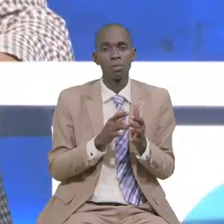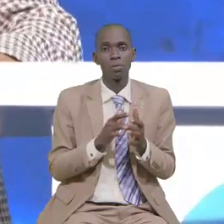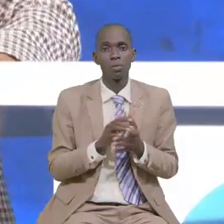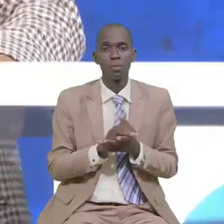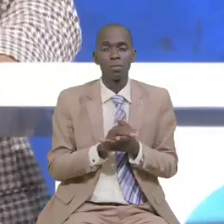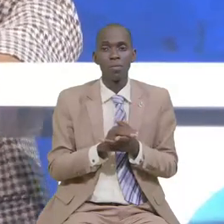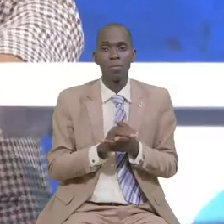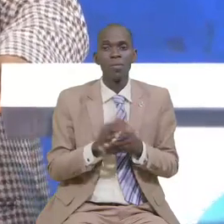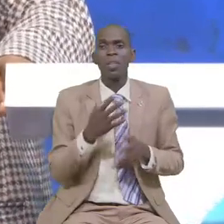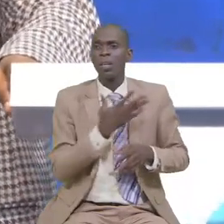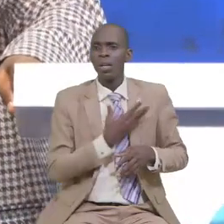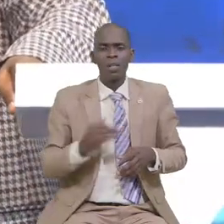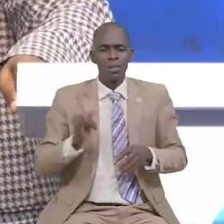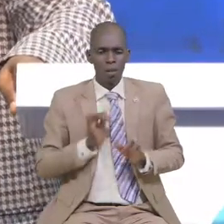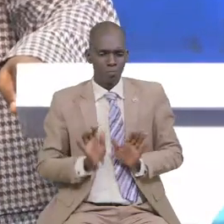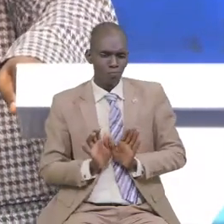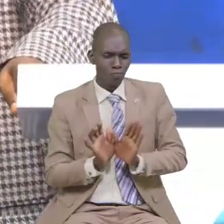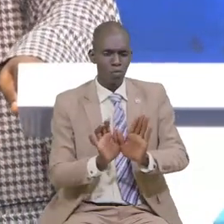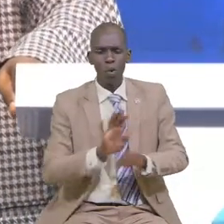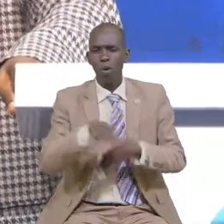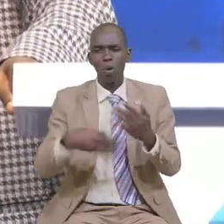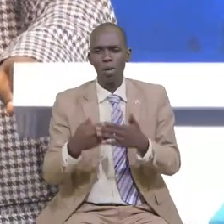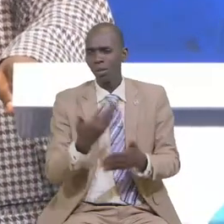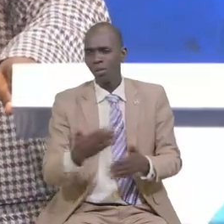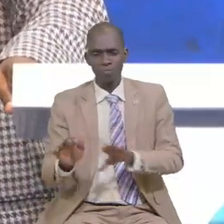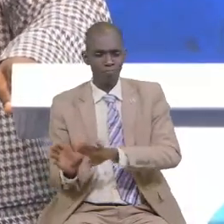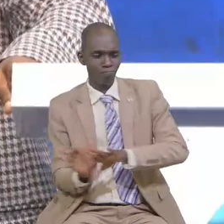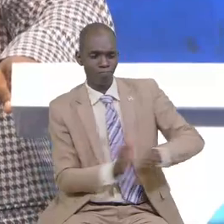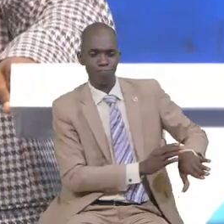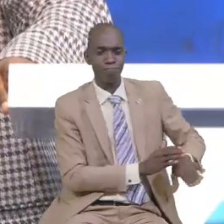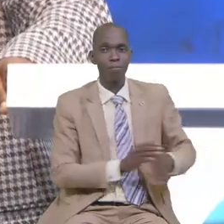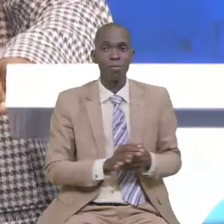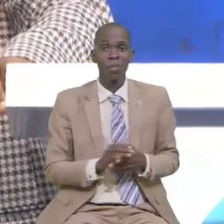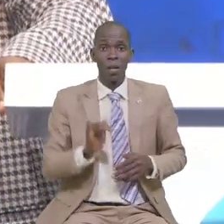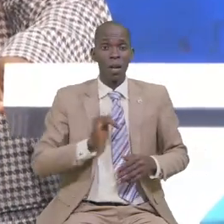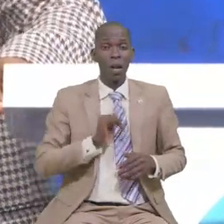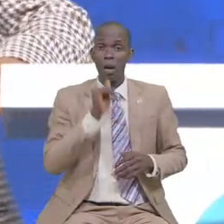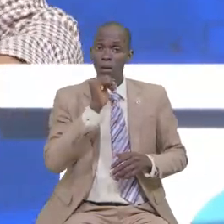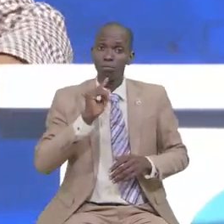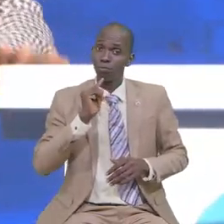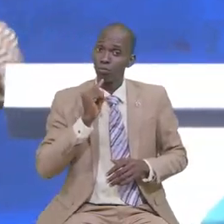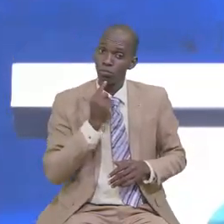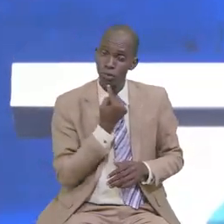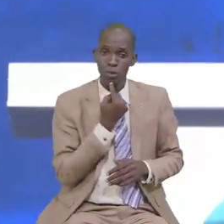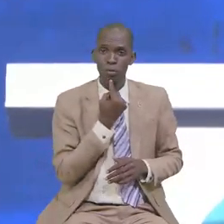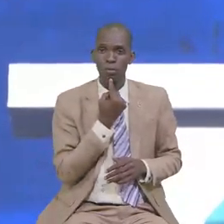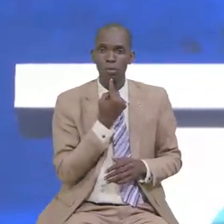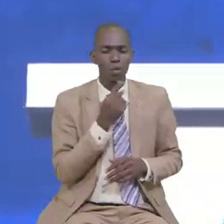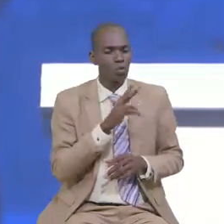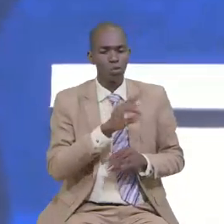And then I brush everything aside. I am earnest. No